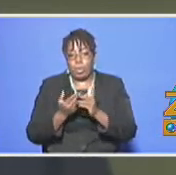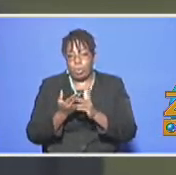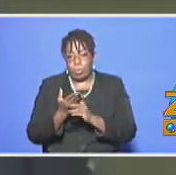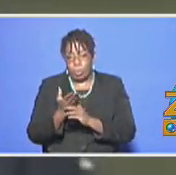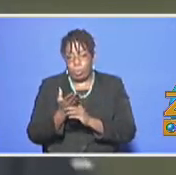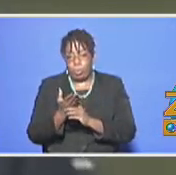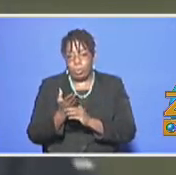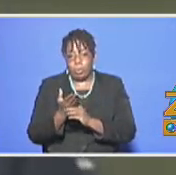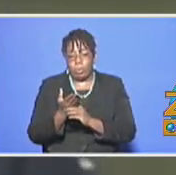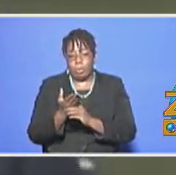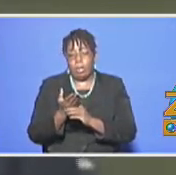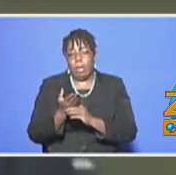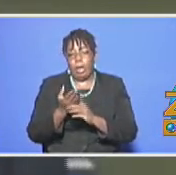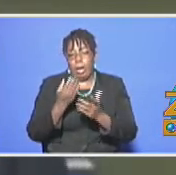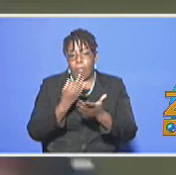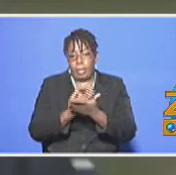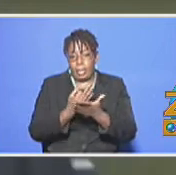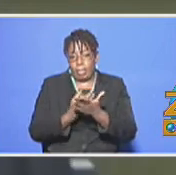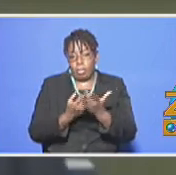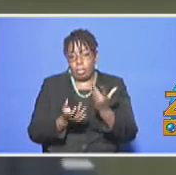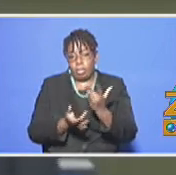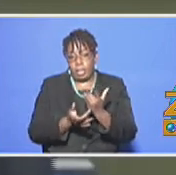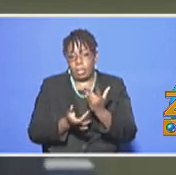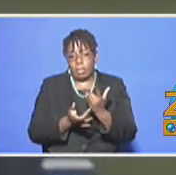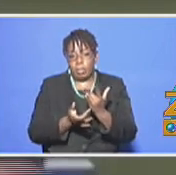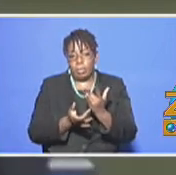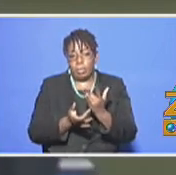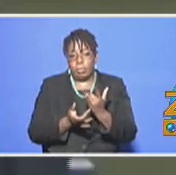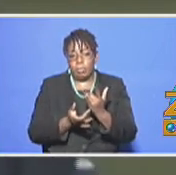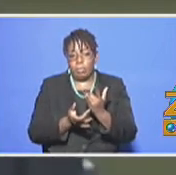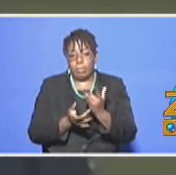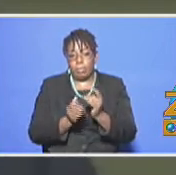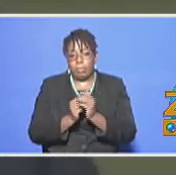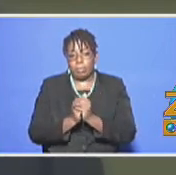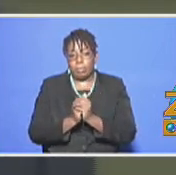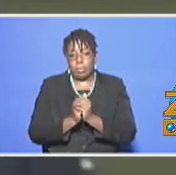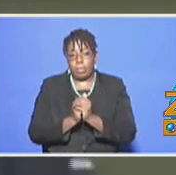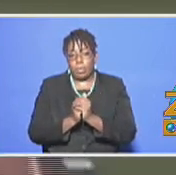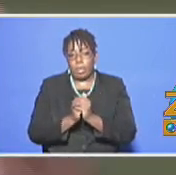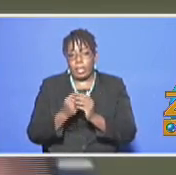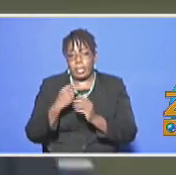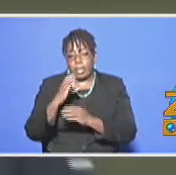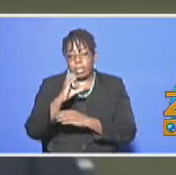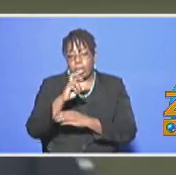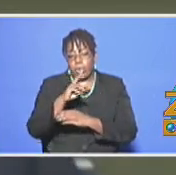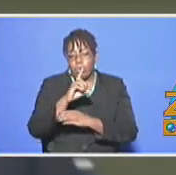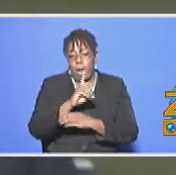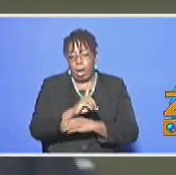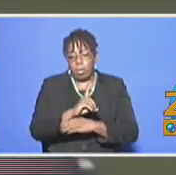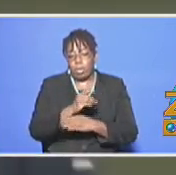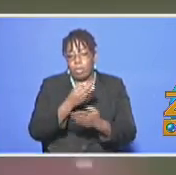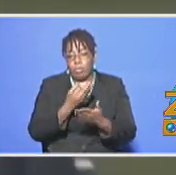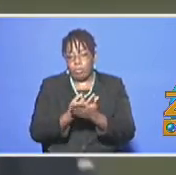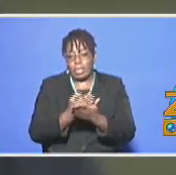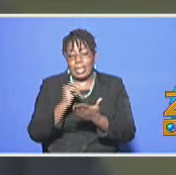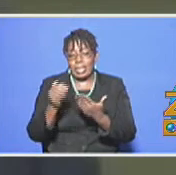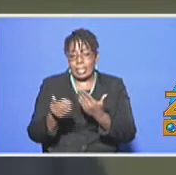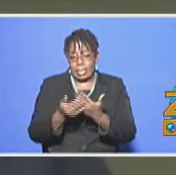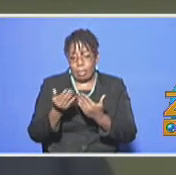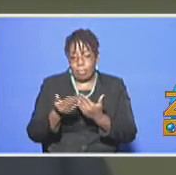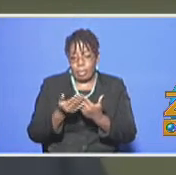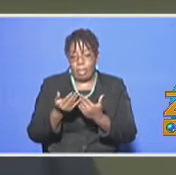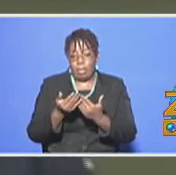of financial technology or fintech, crowdfunding has become even simpler.